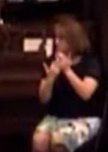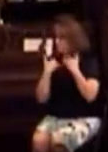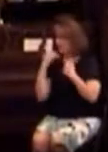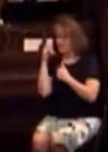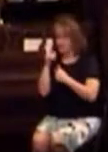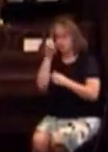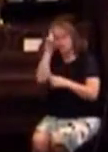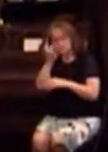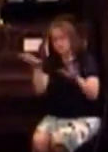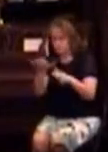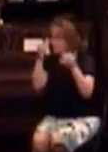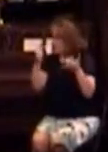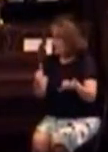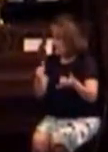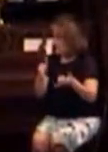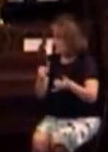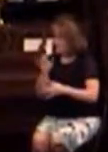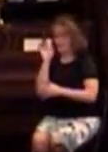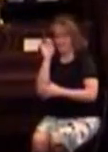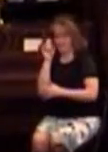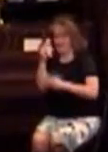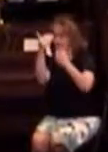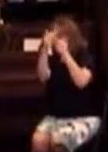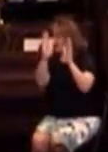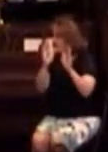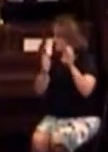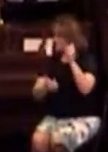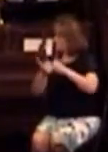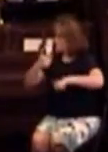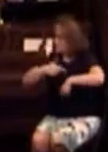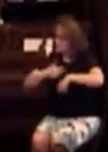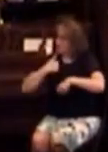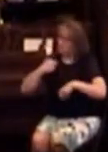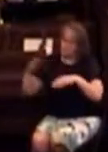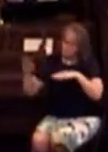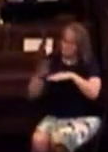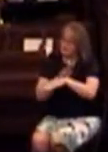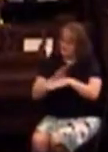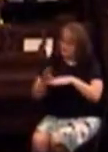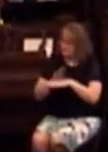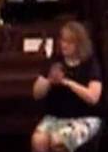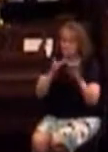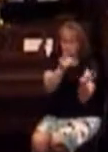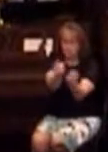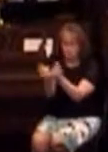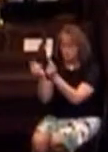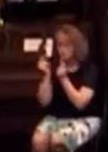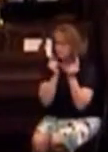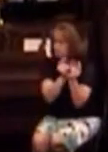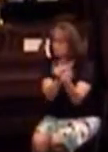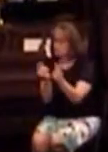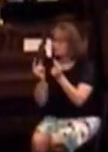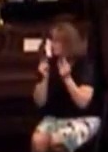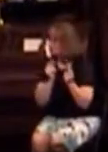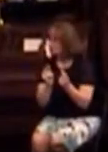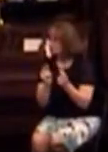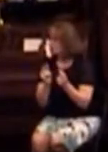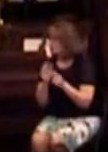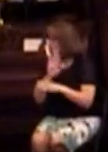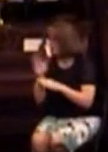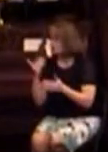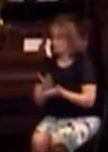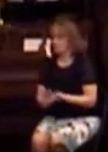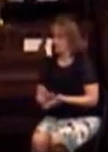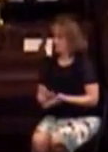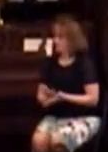often that's where we spend our lives. We just run from one thing to another, to another, to another. You ever feel like that? That's